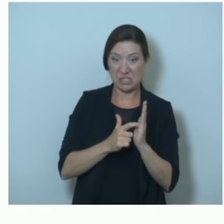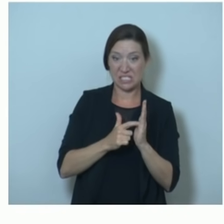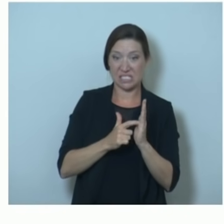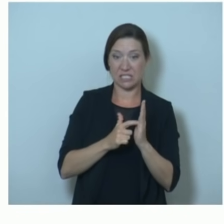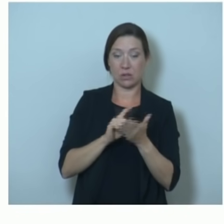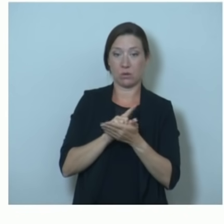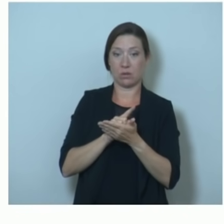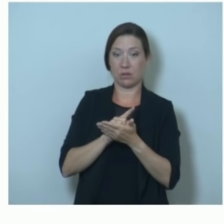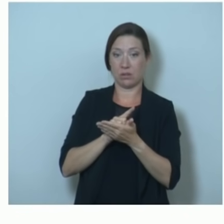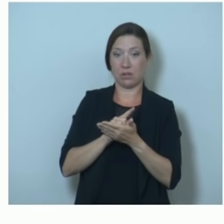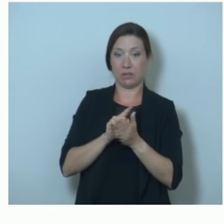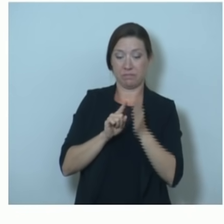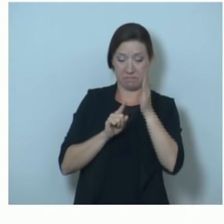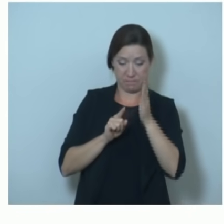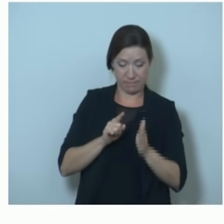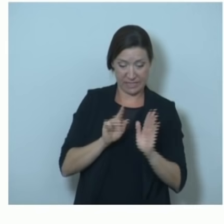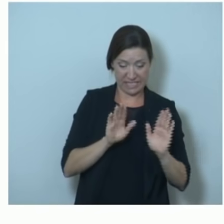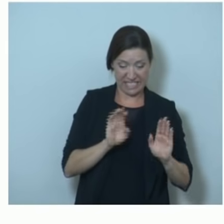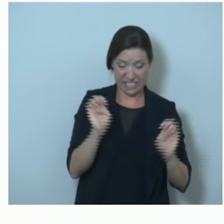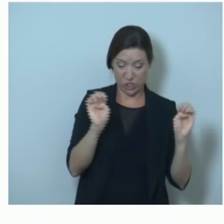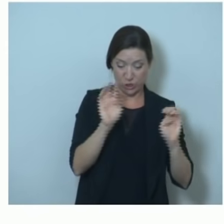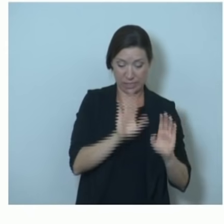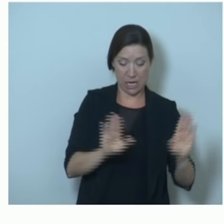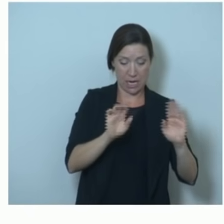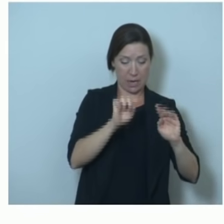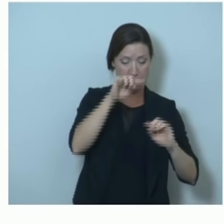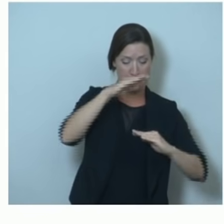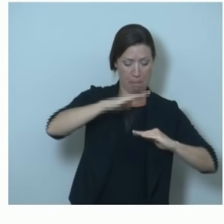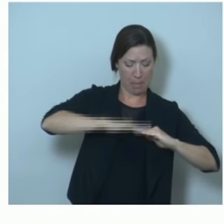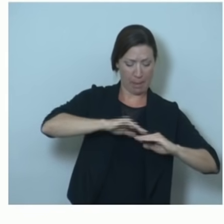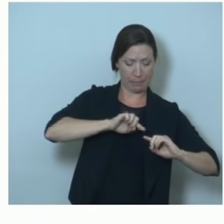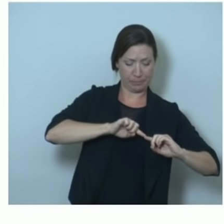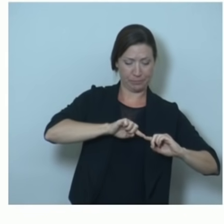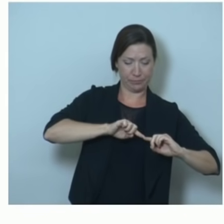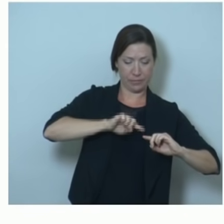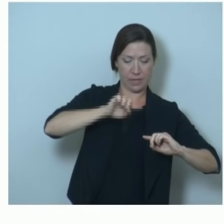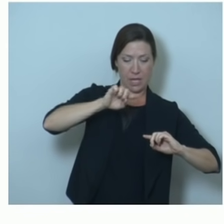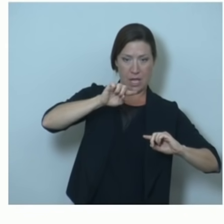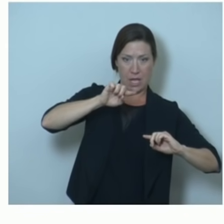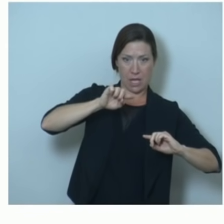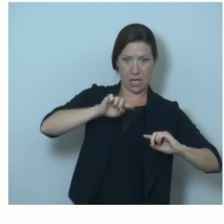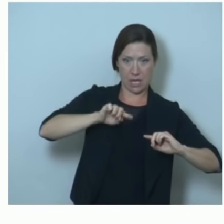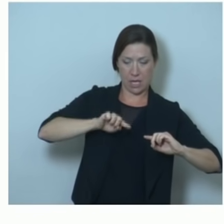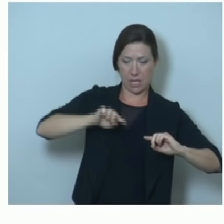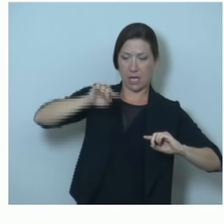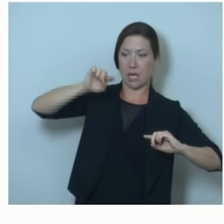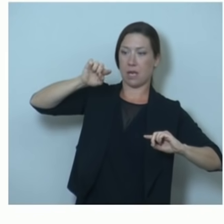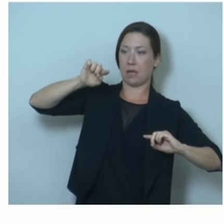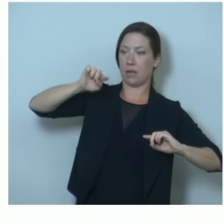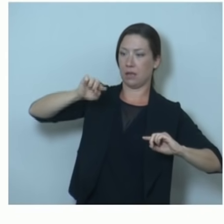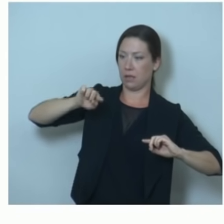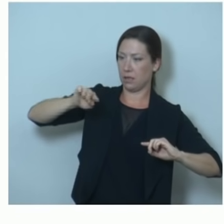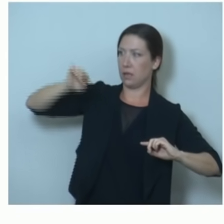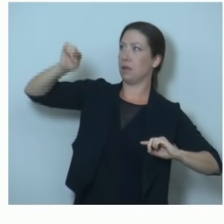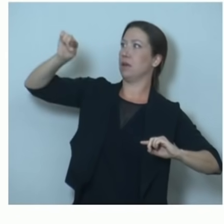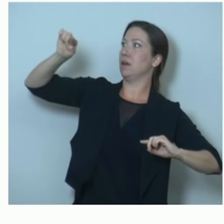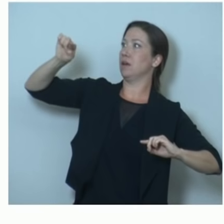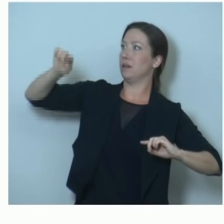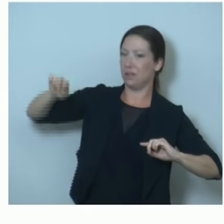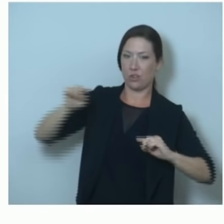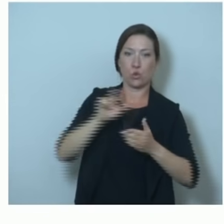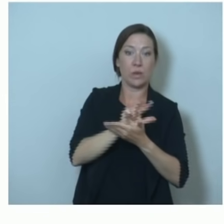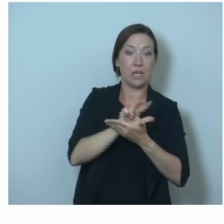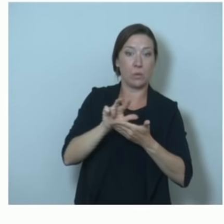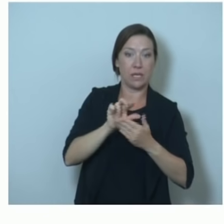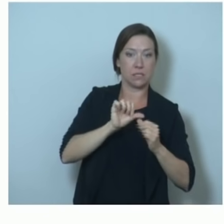row marked by that red arrow where the amount of travel that New Mexicans are doing is going up. People are getting out.